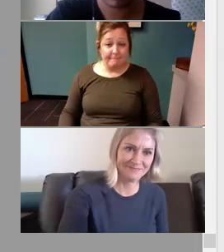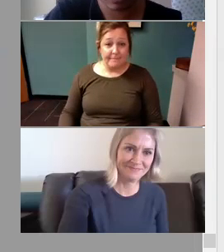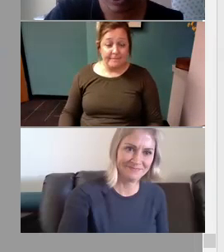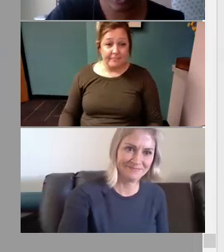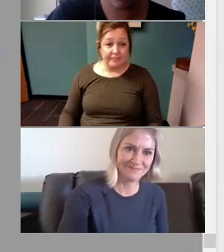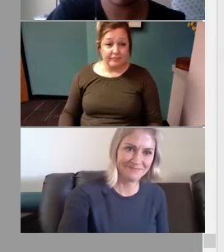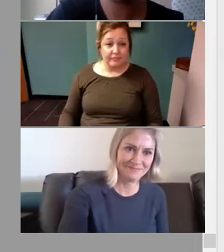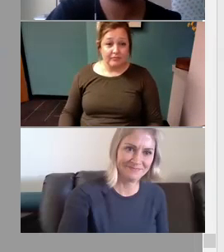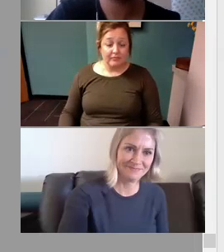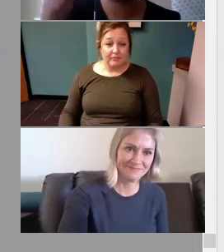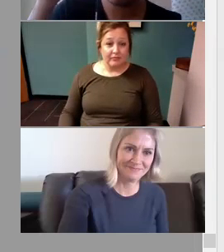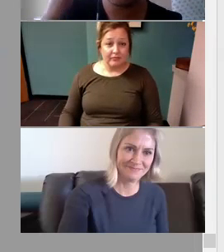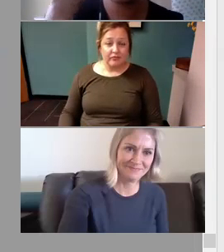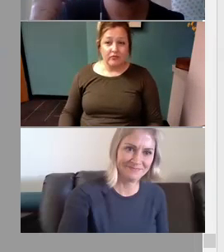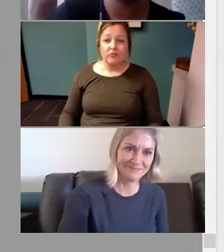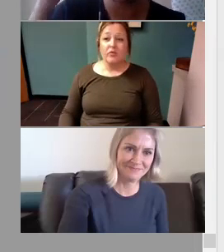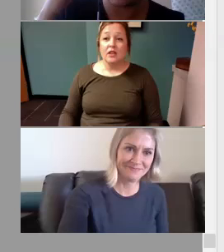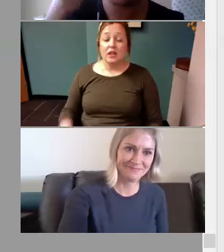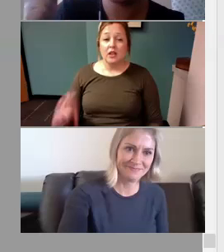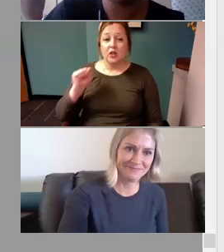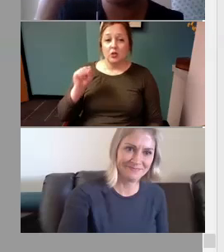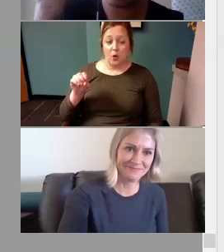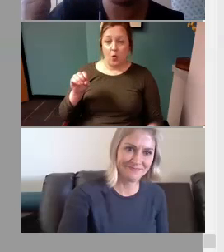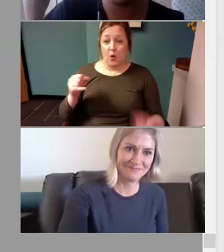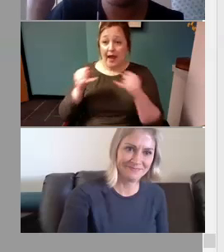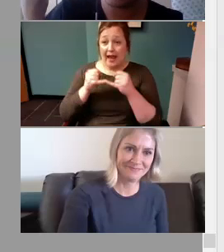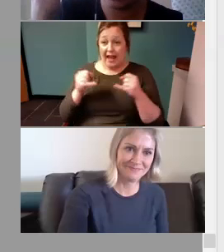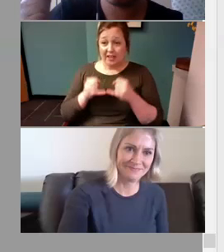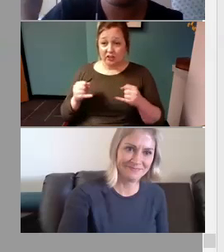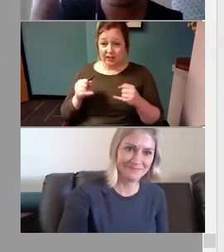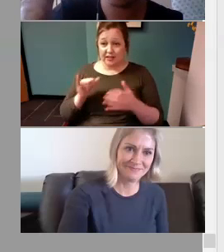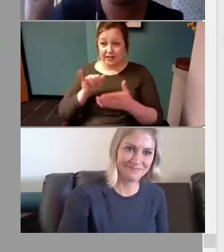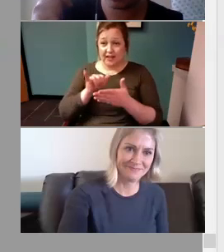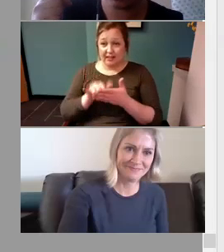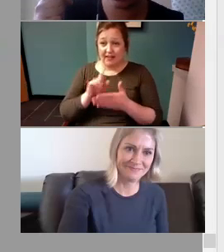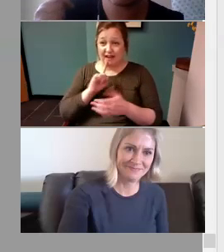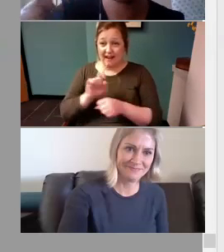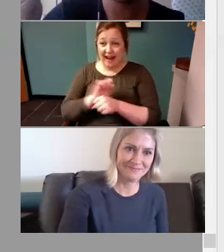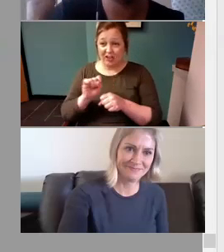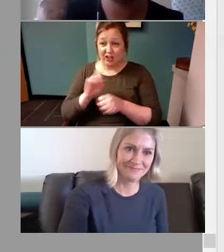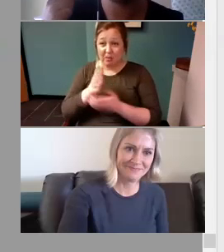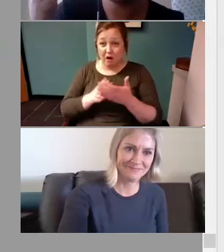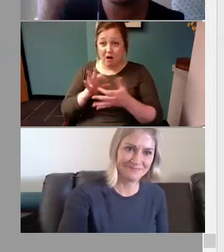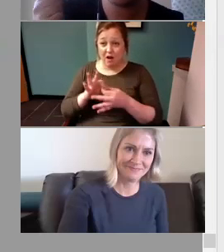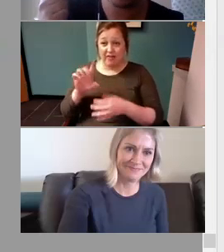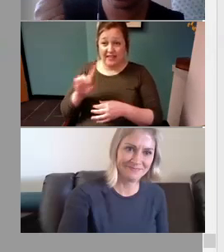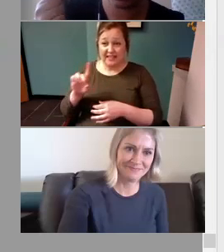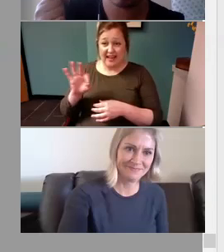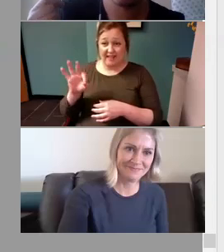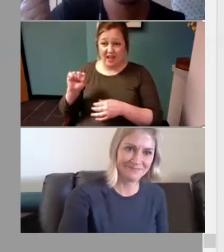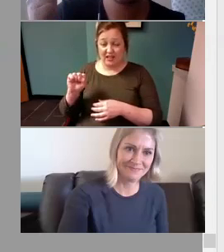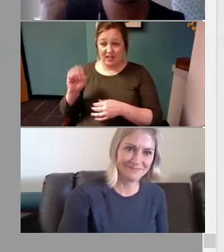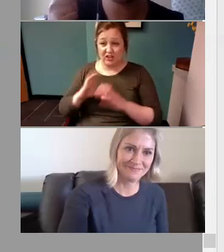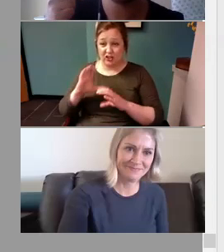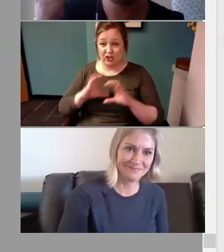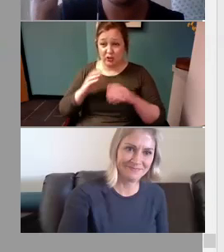okay. So the edges that are actually part of the DFS search process are called tree